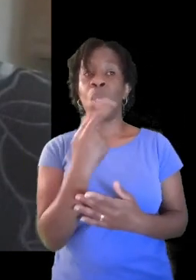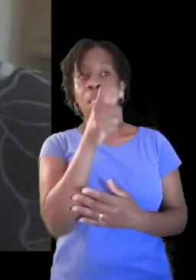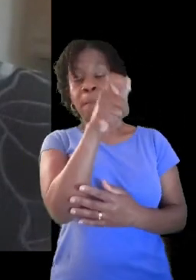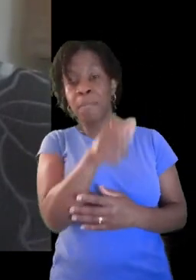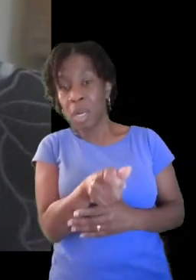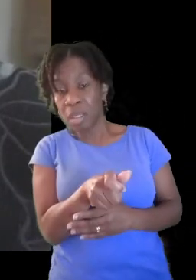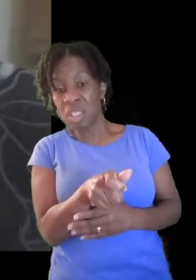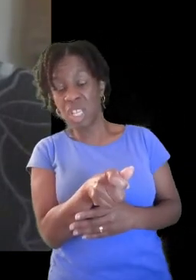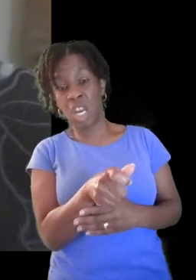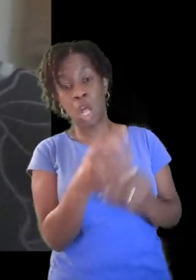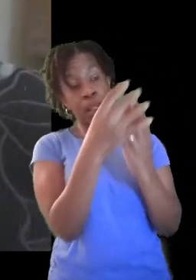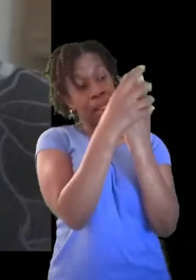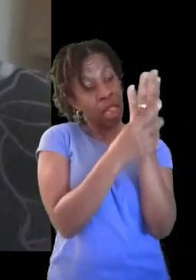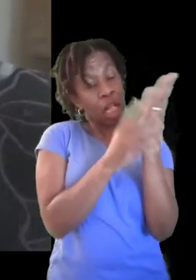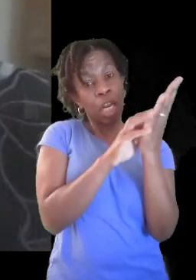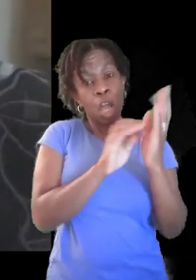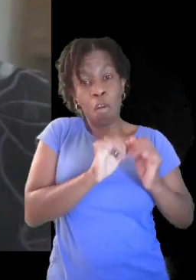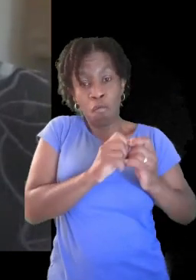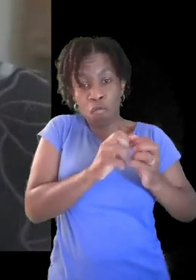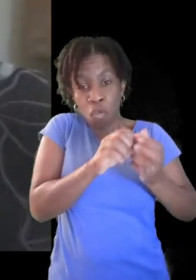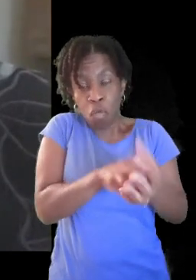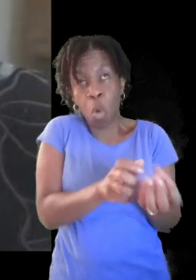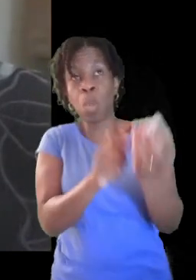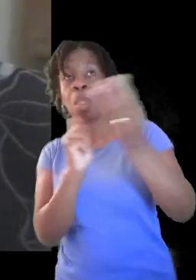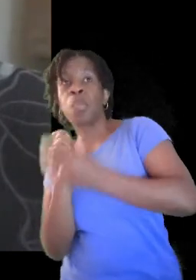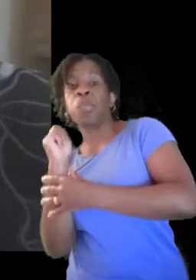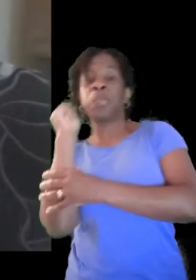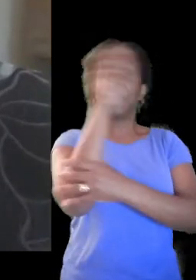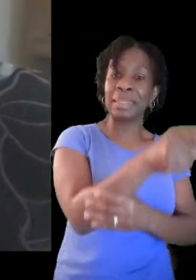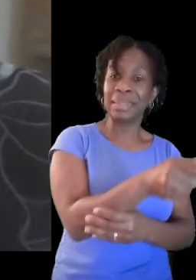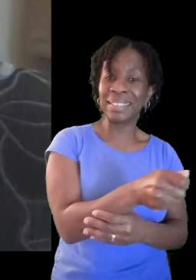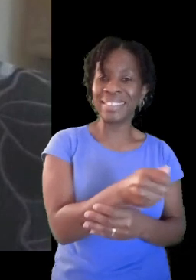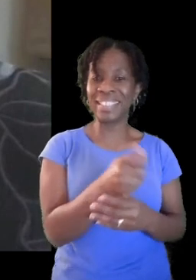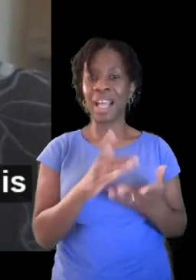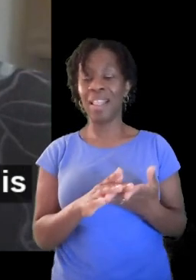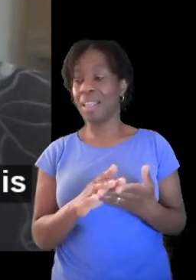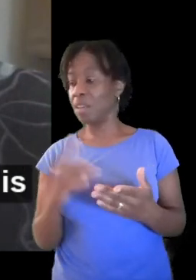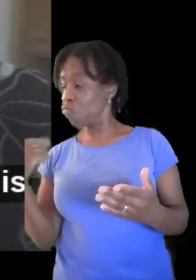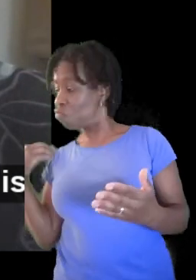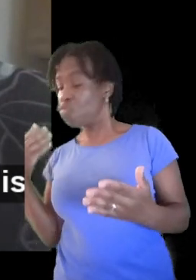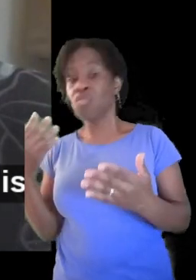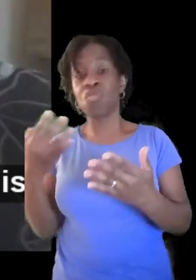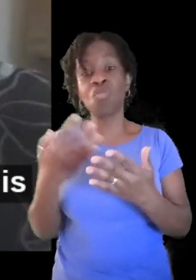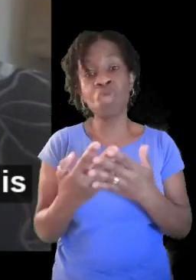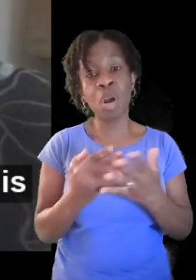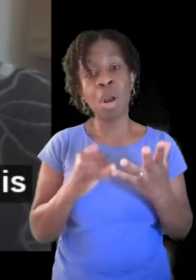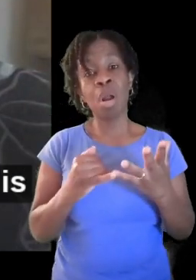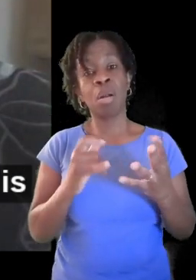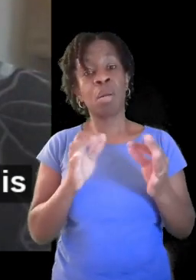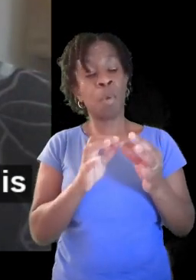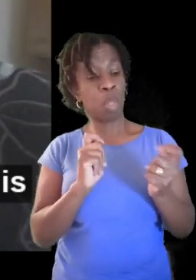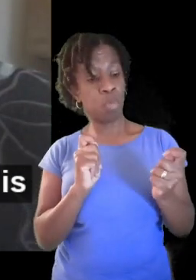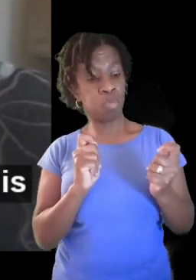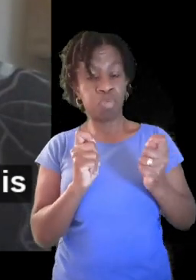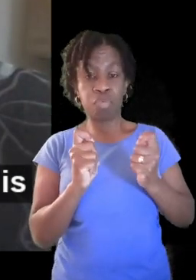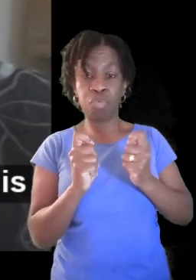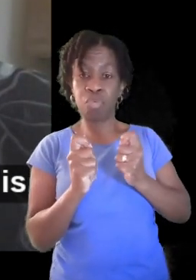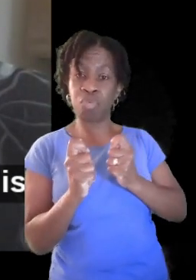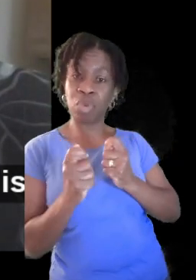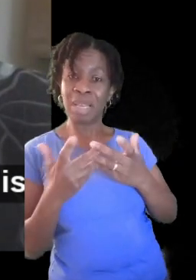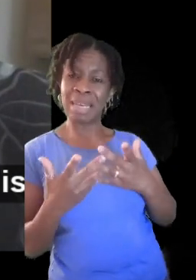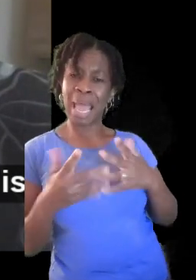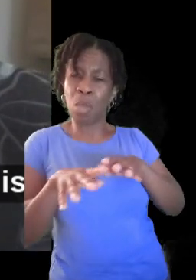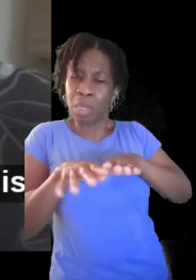someone took a rolled glove and hit it with a stick. Over the years, softball has evolved into a game that